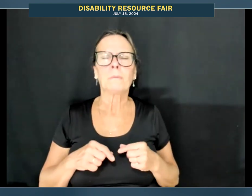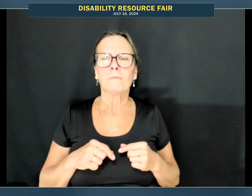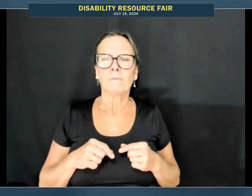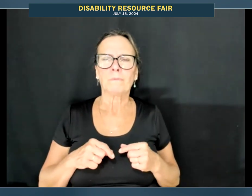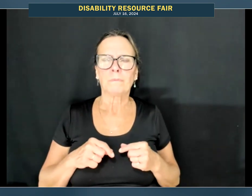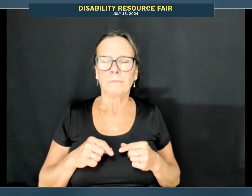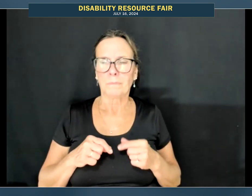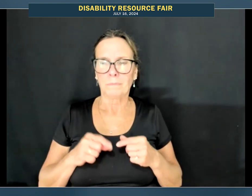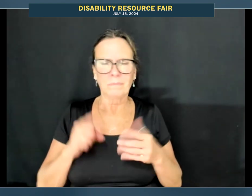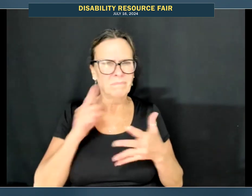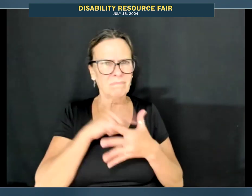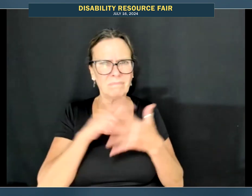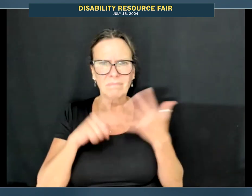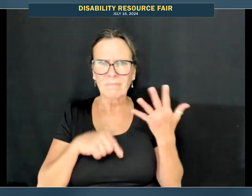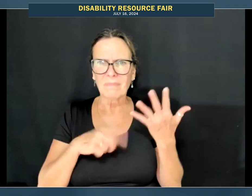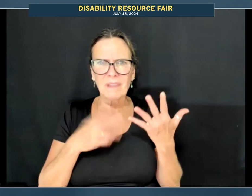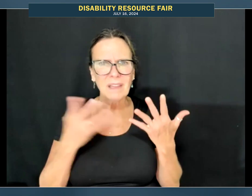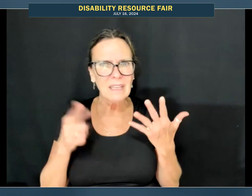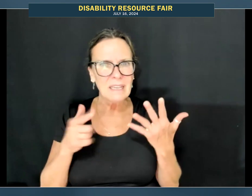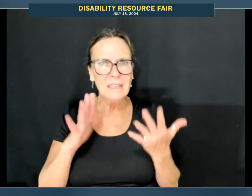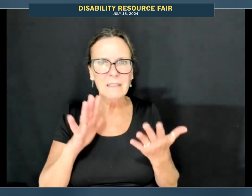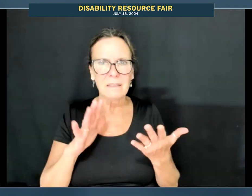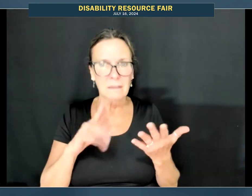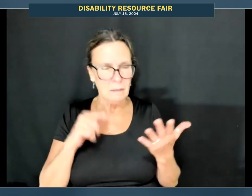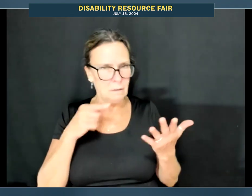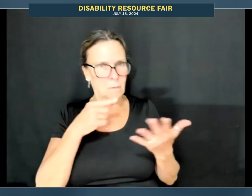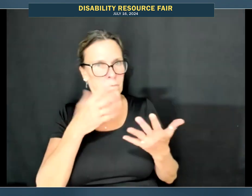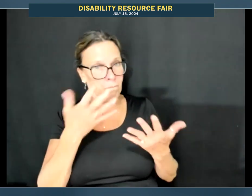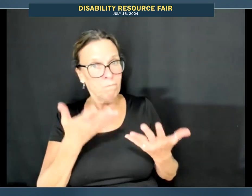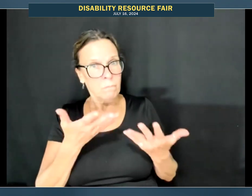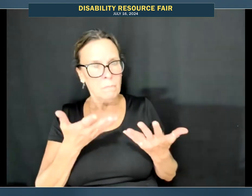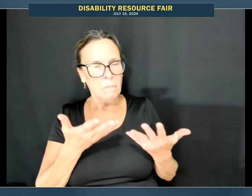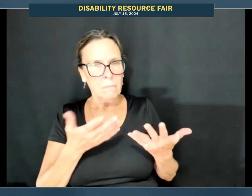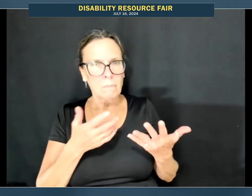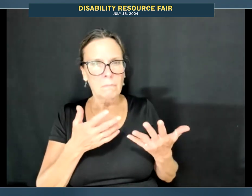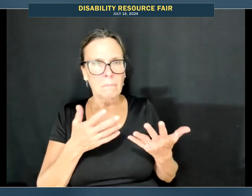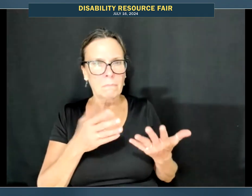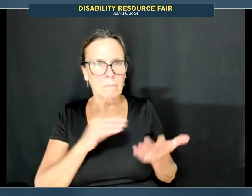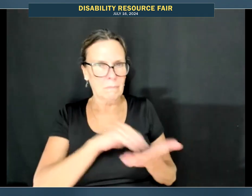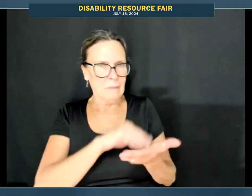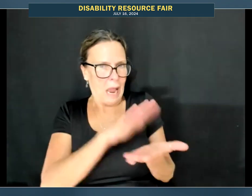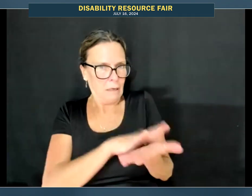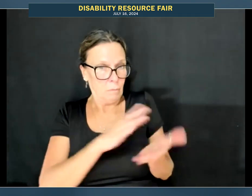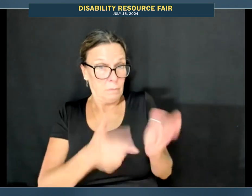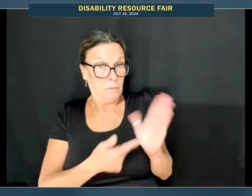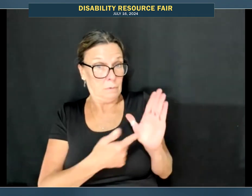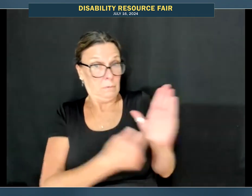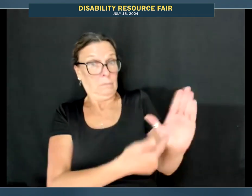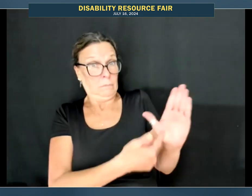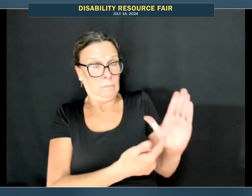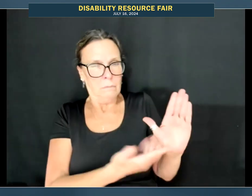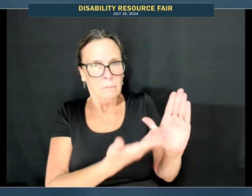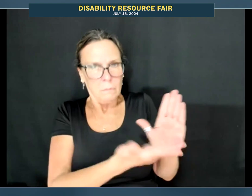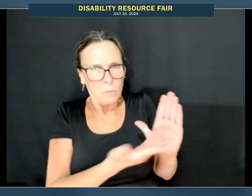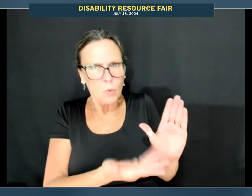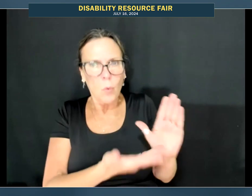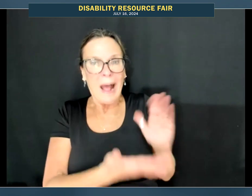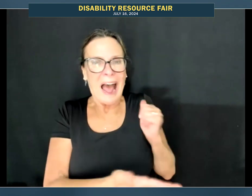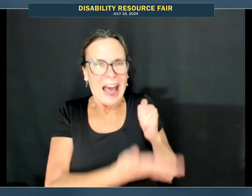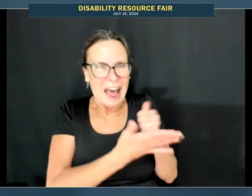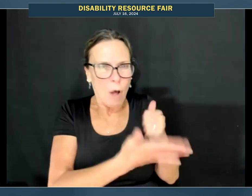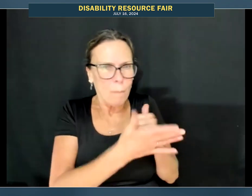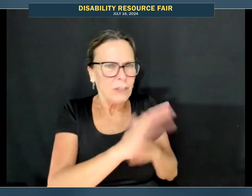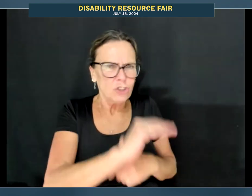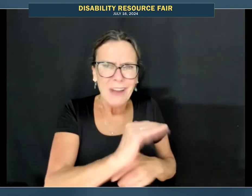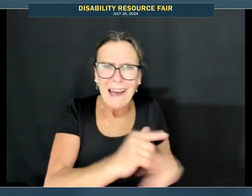These documents will help a child be able to access whatever aspect they